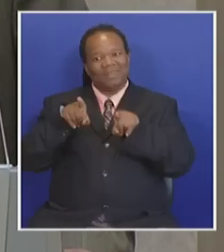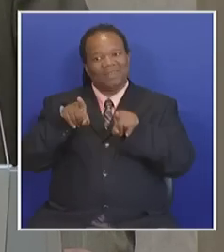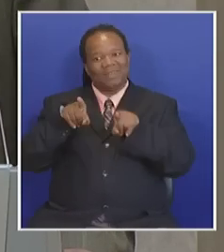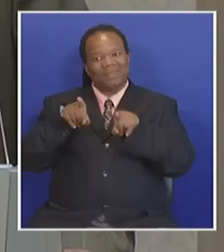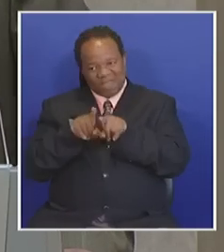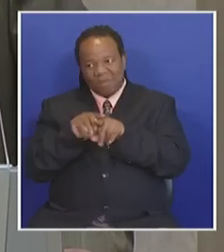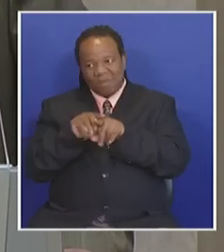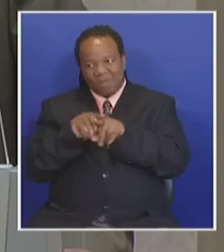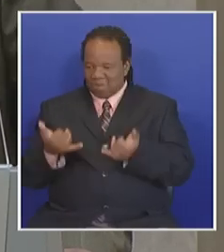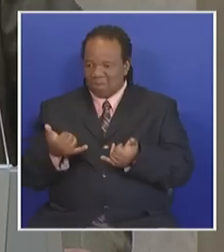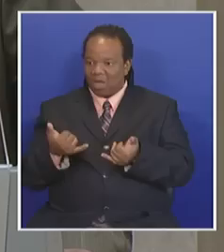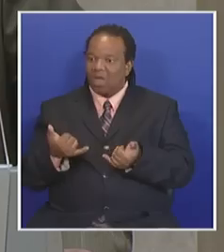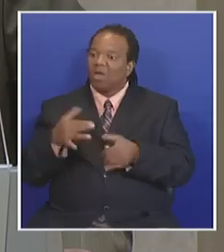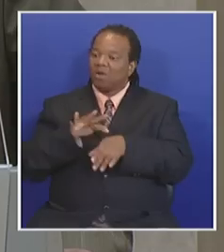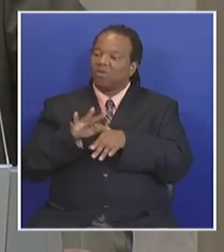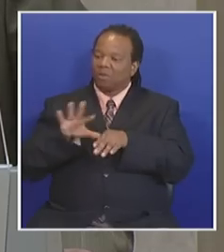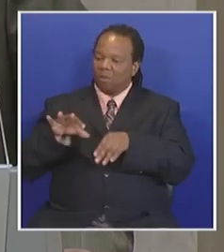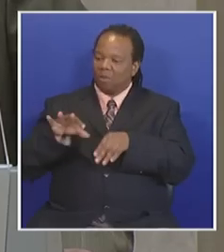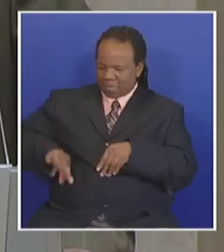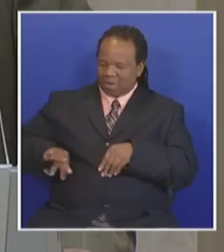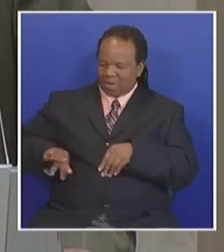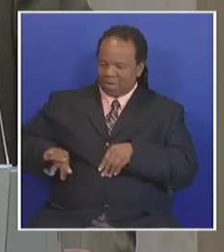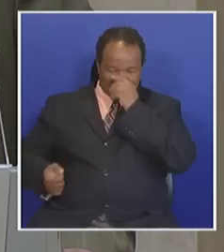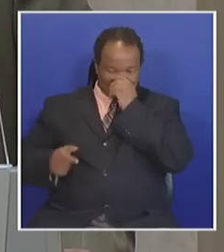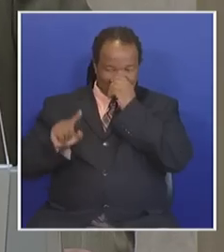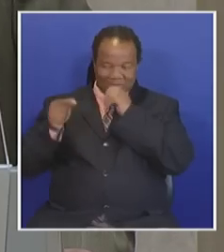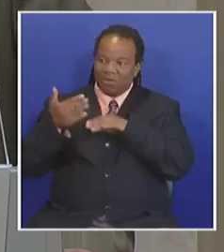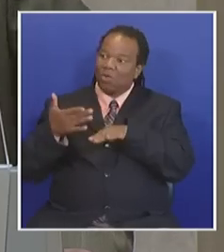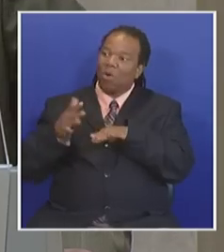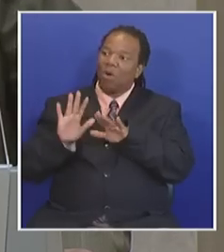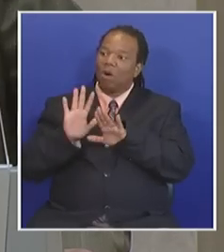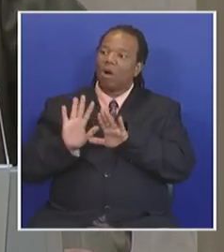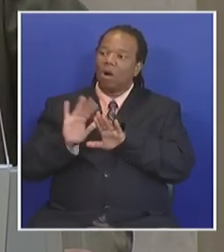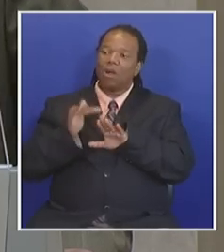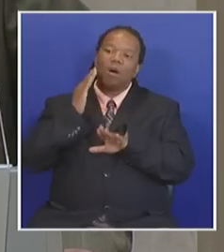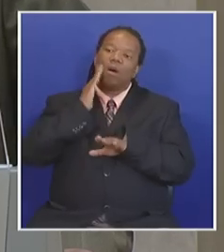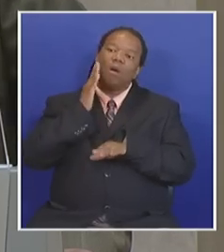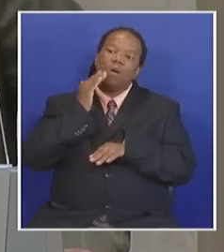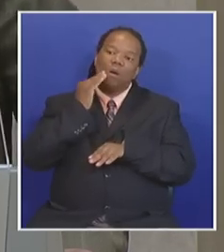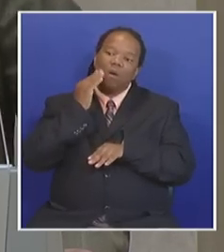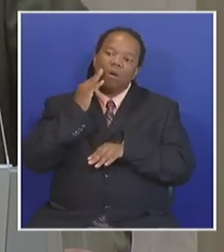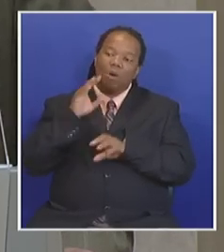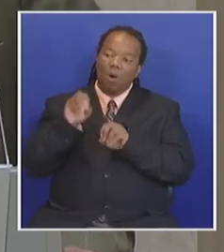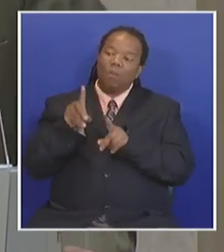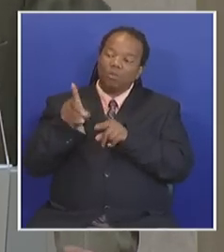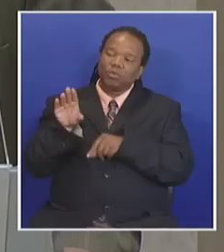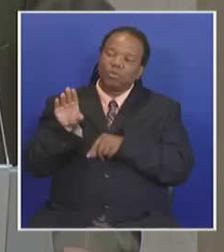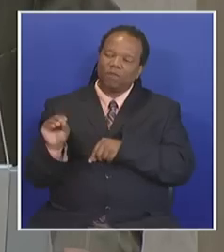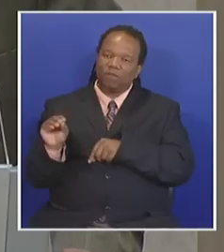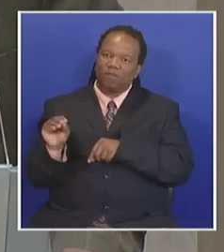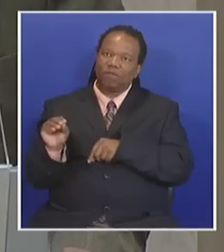racism. Just by the merit, the color of your skin, the opportunities that you have,